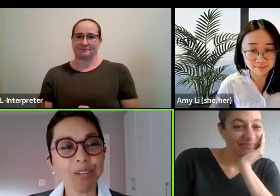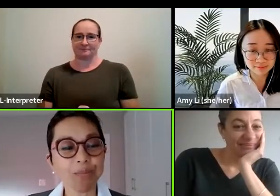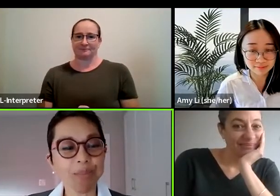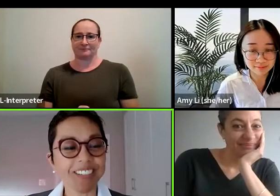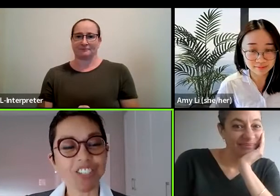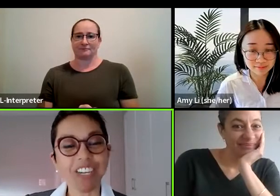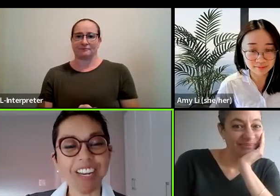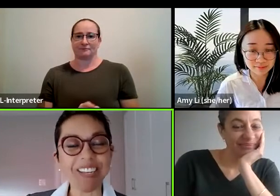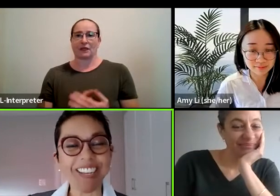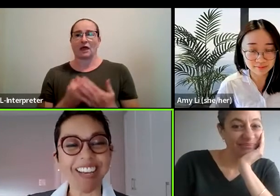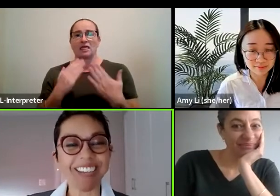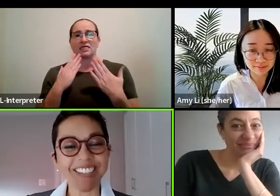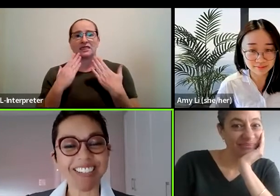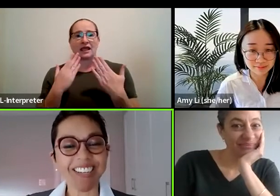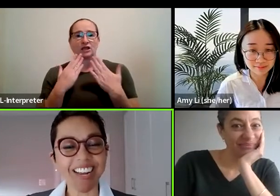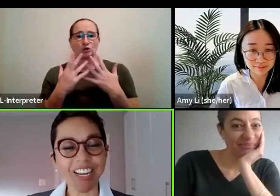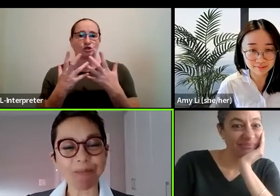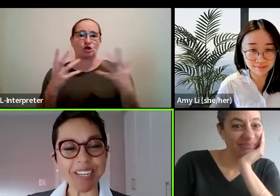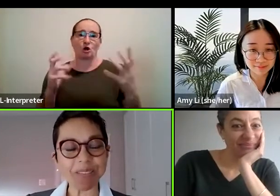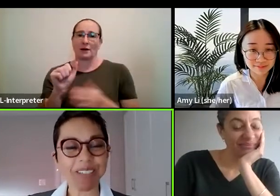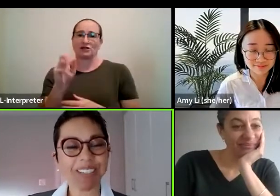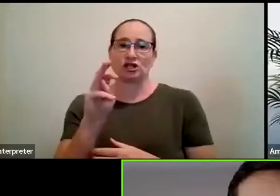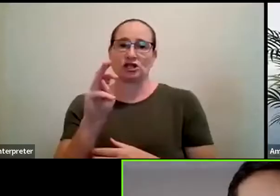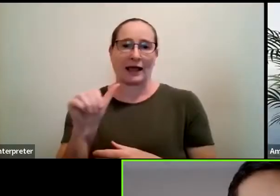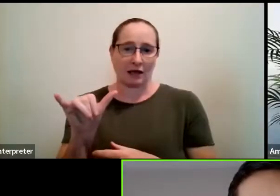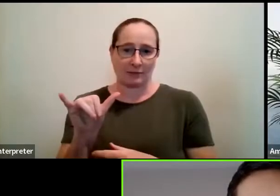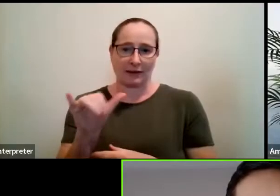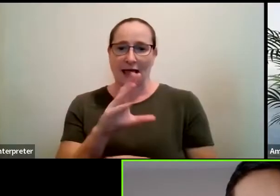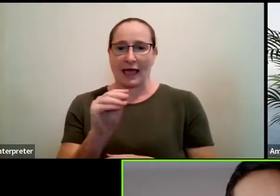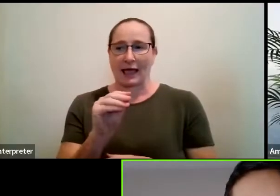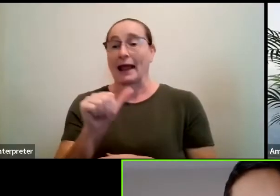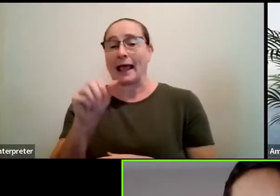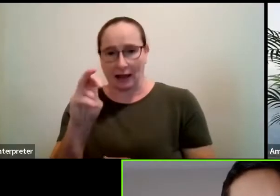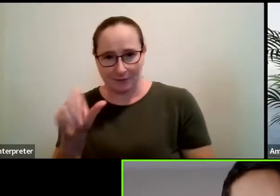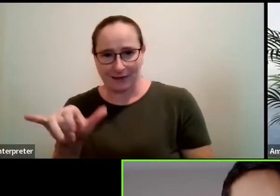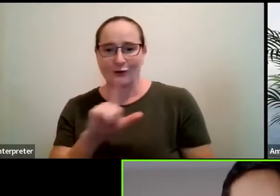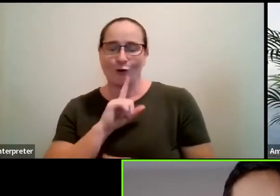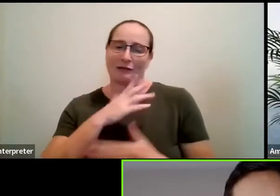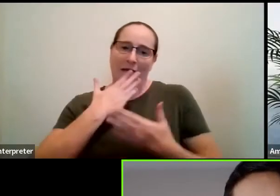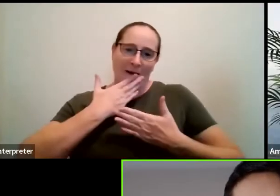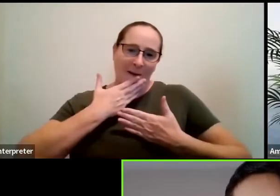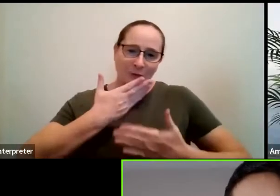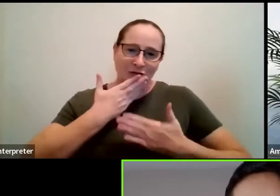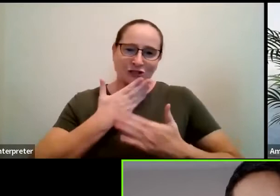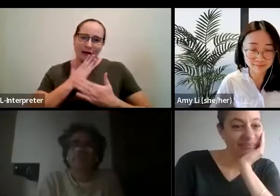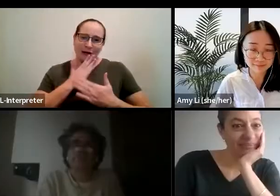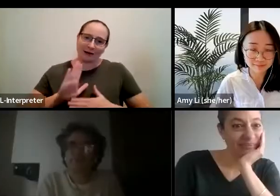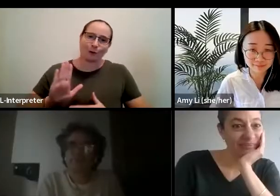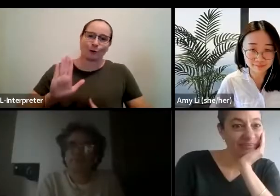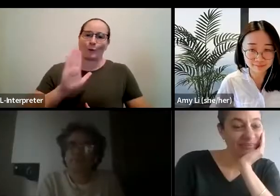Thank you so much, Amy and Amy. Really appreciate your